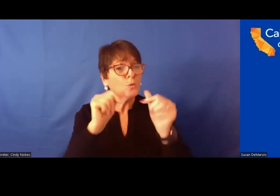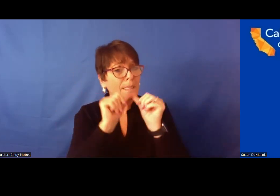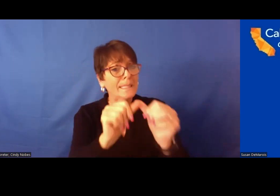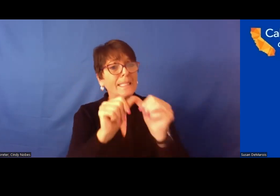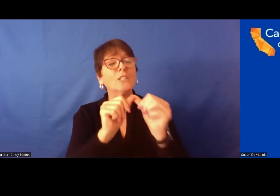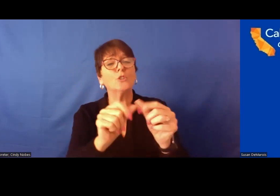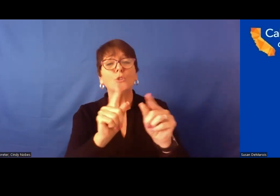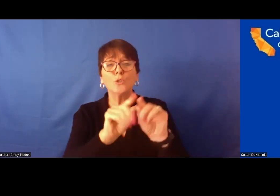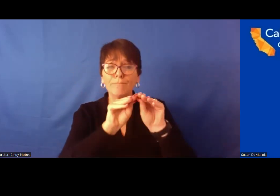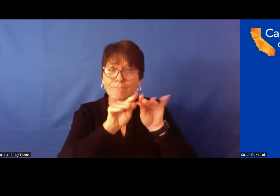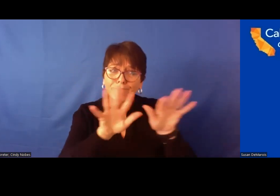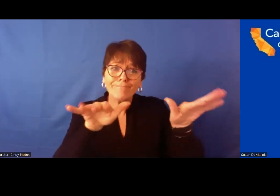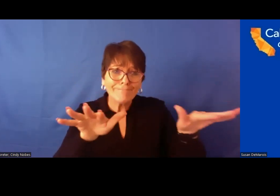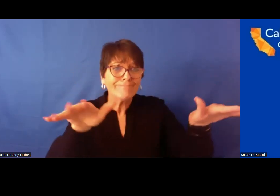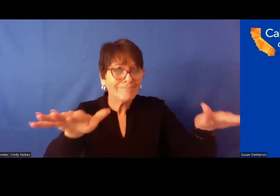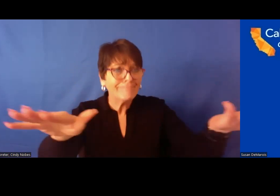to spread